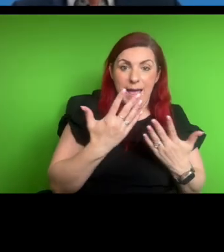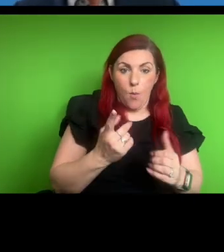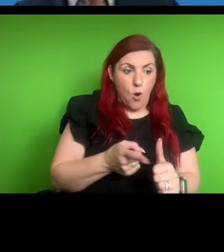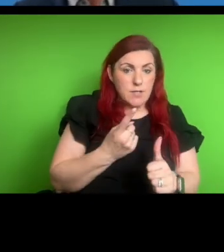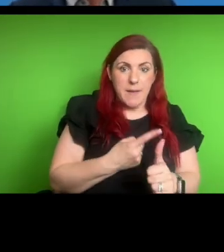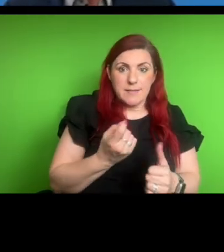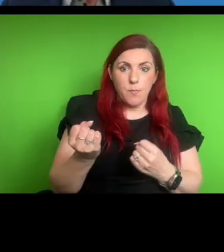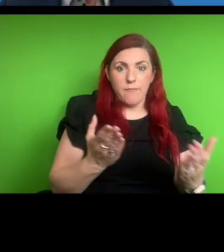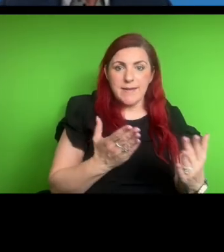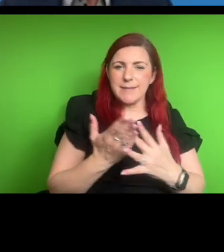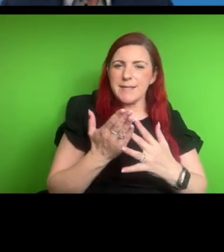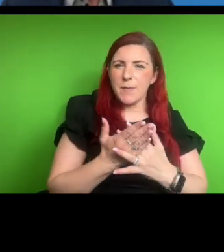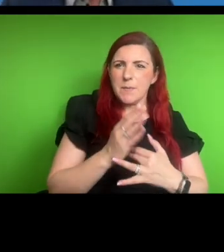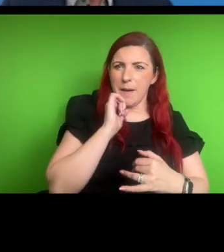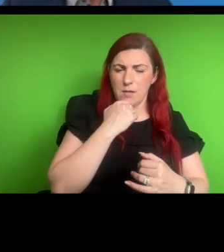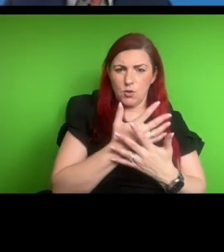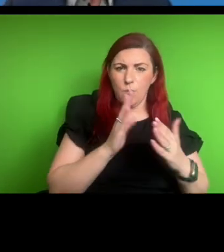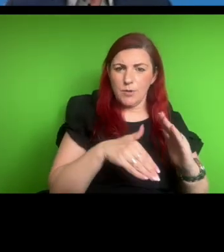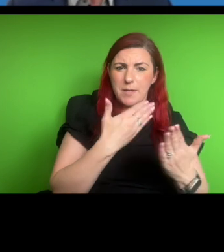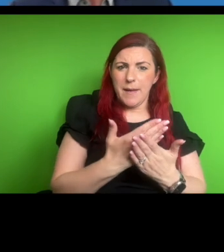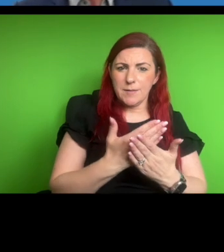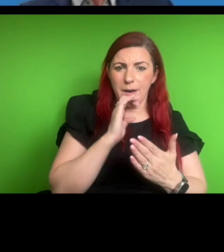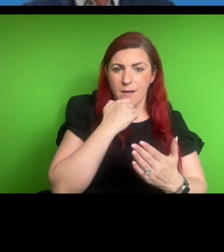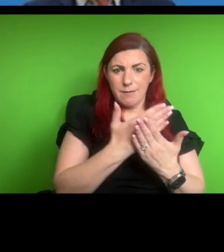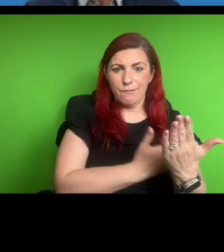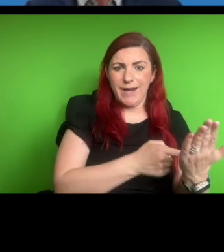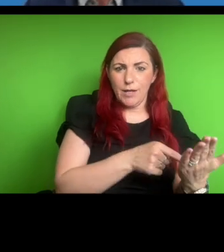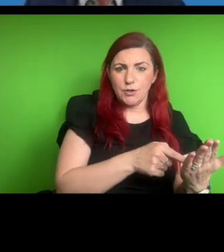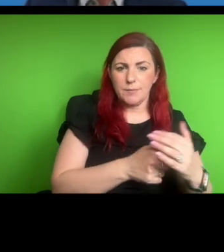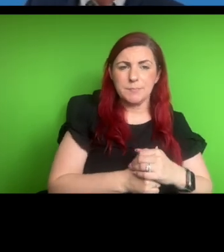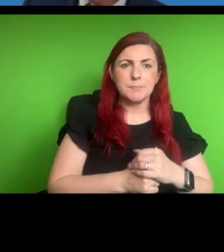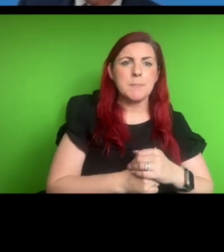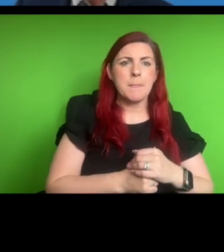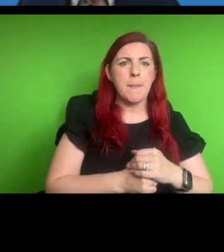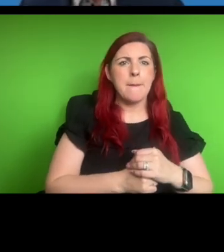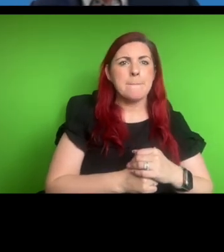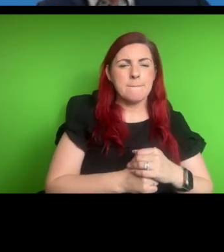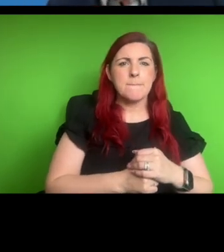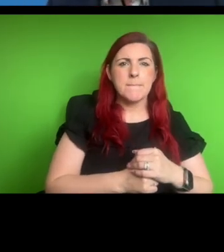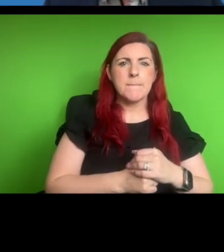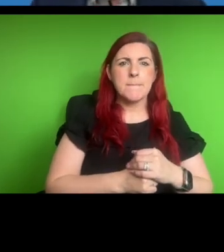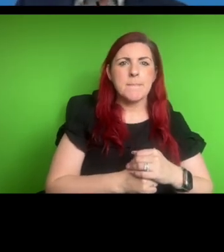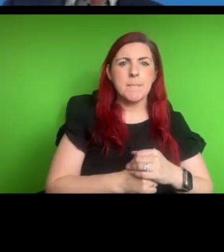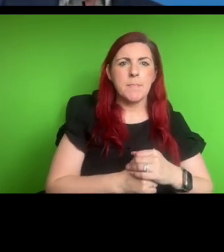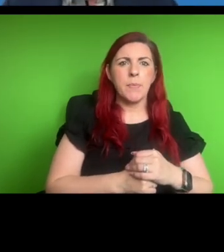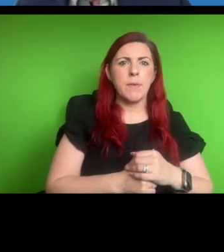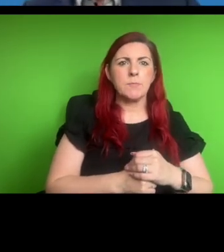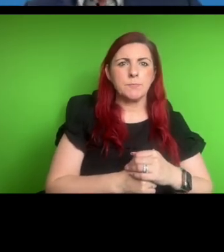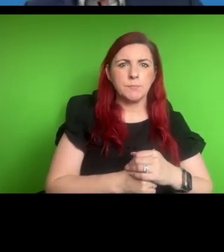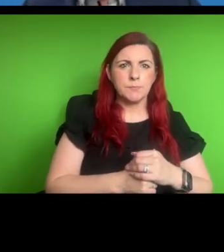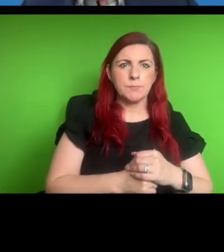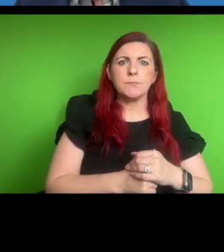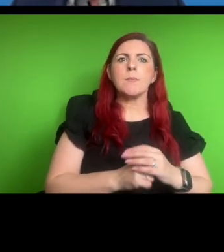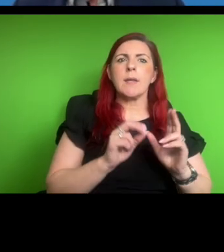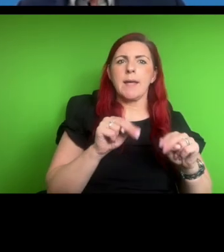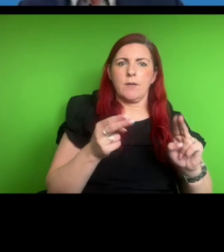to the regulations. So these clear technical standards can minimize rework, interpretation,